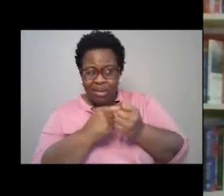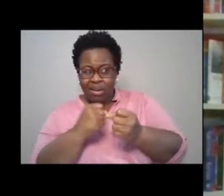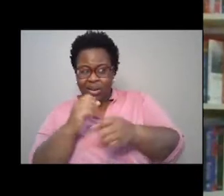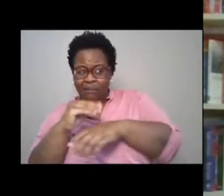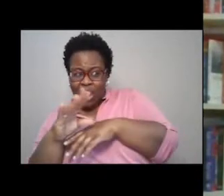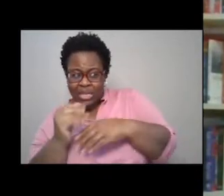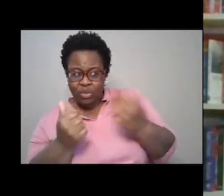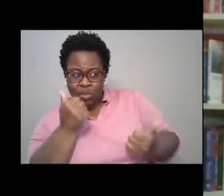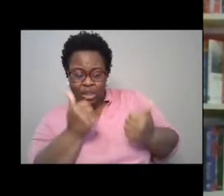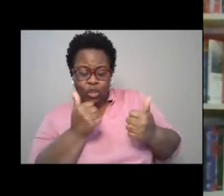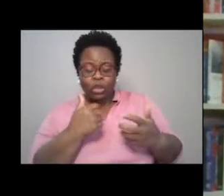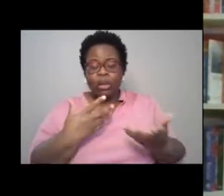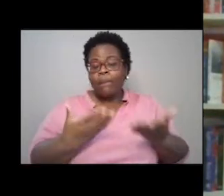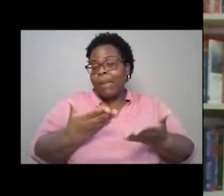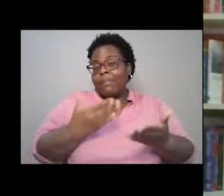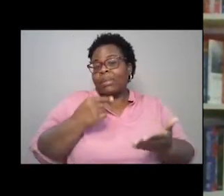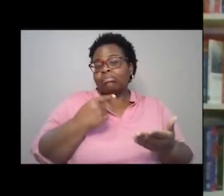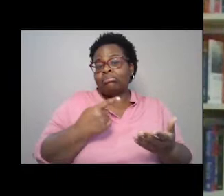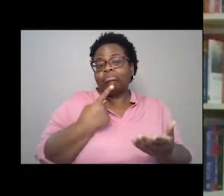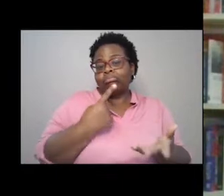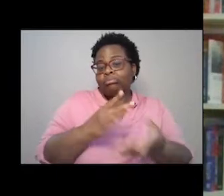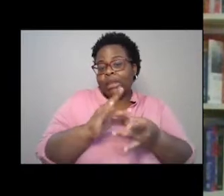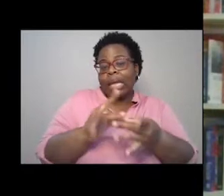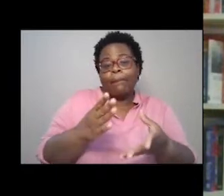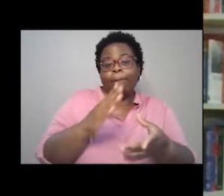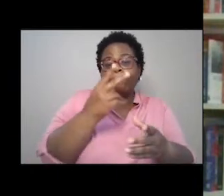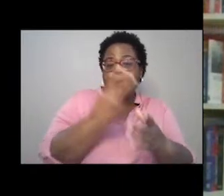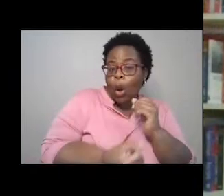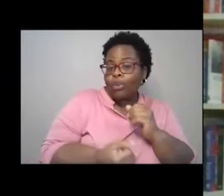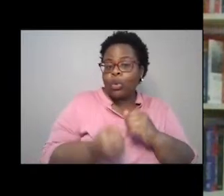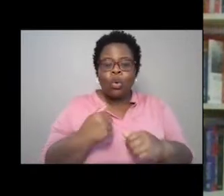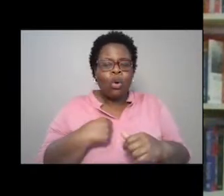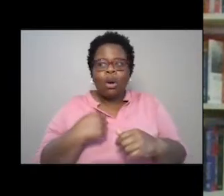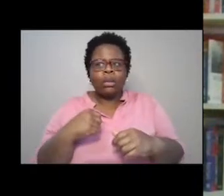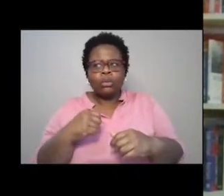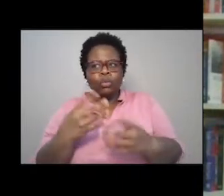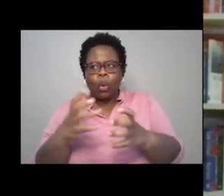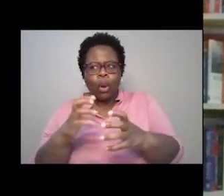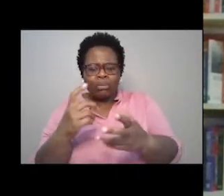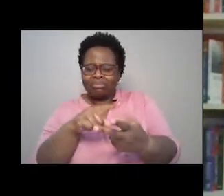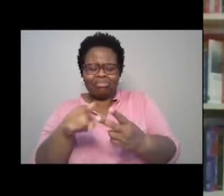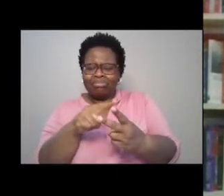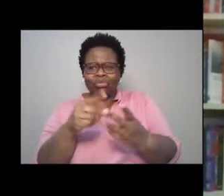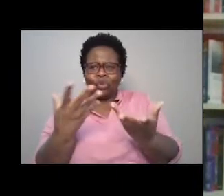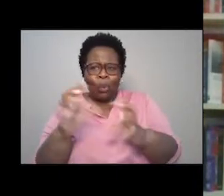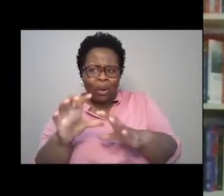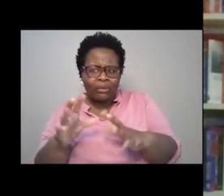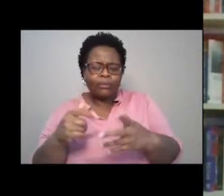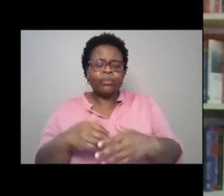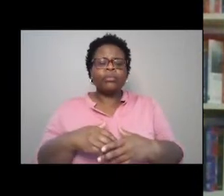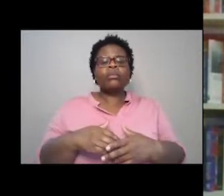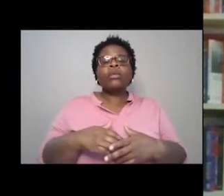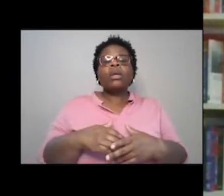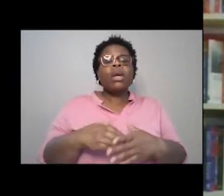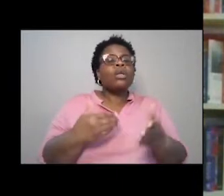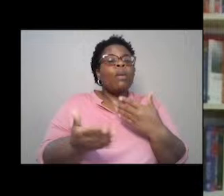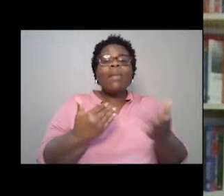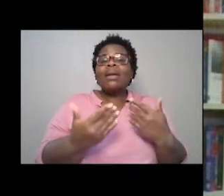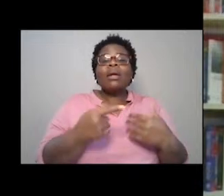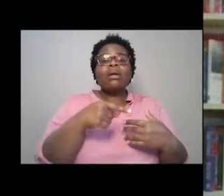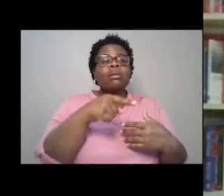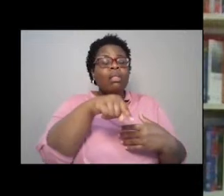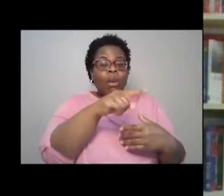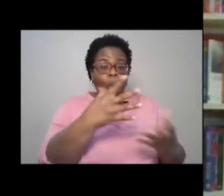they might say neither. Either way, I really try to listen without